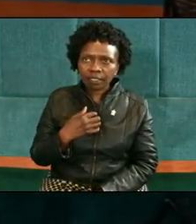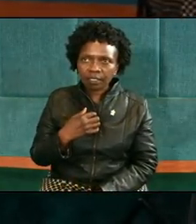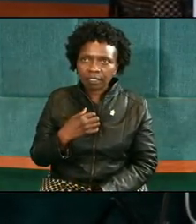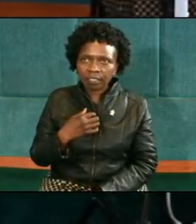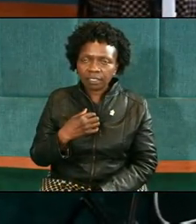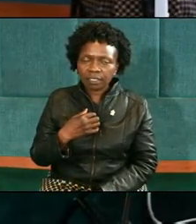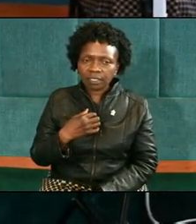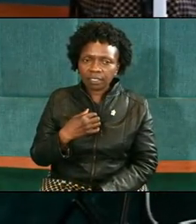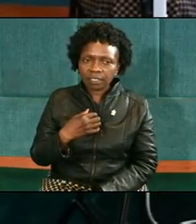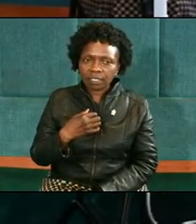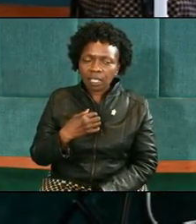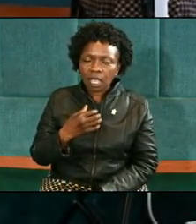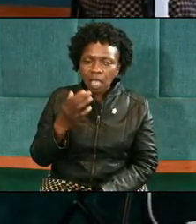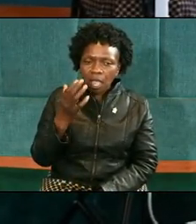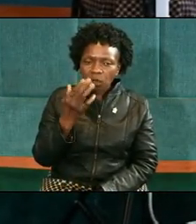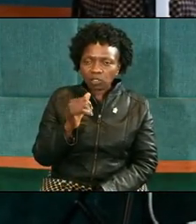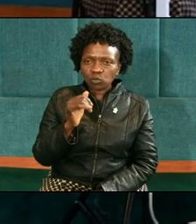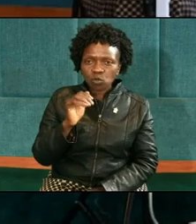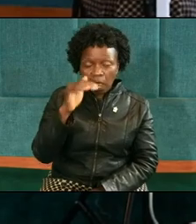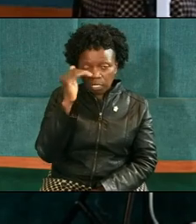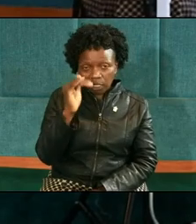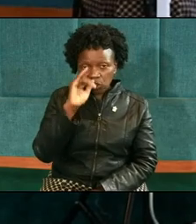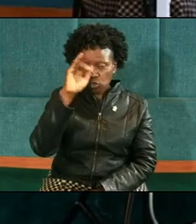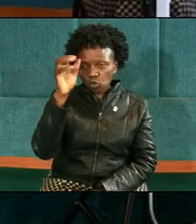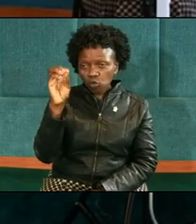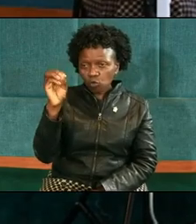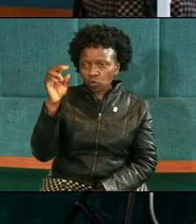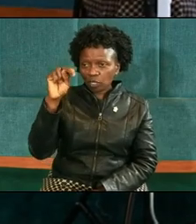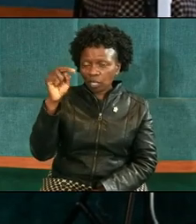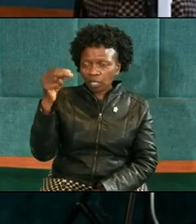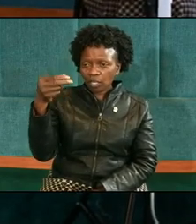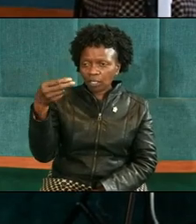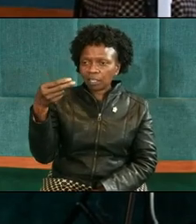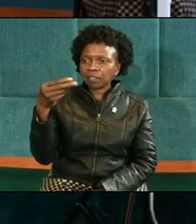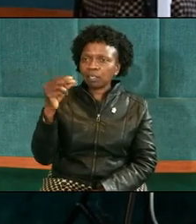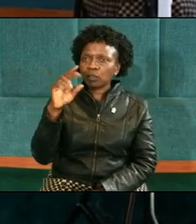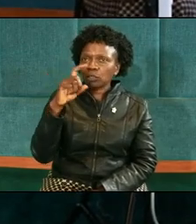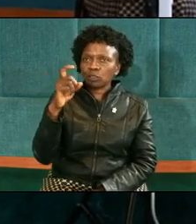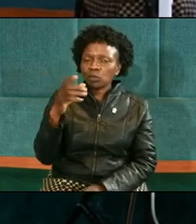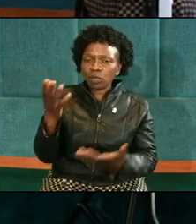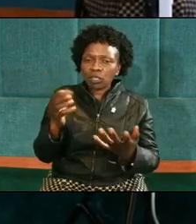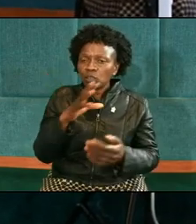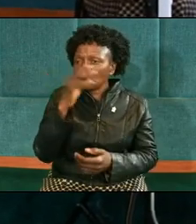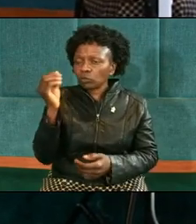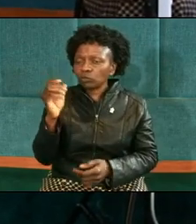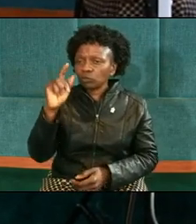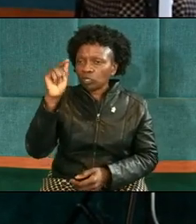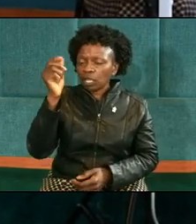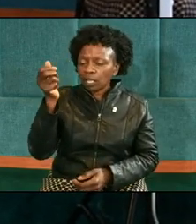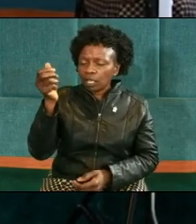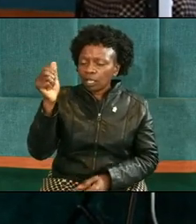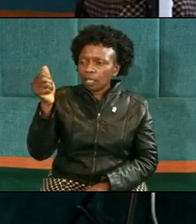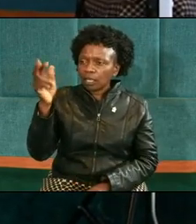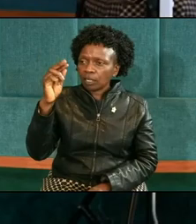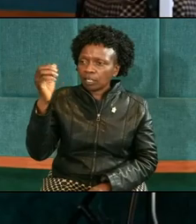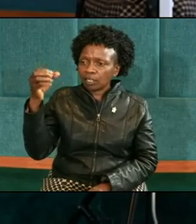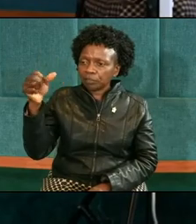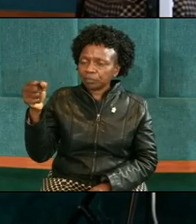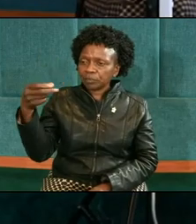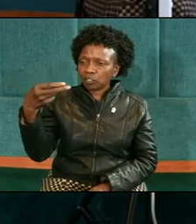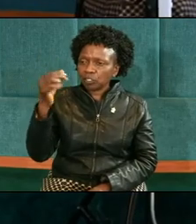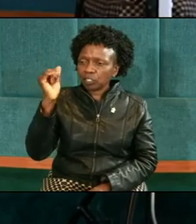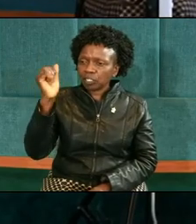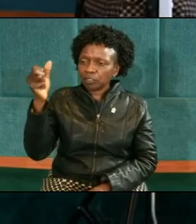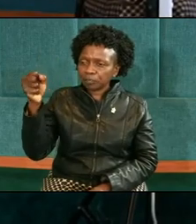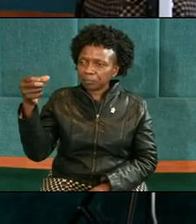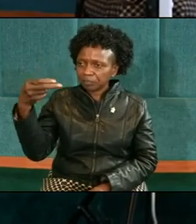I'd love to ask Jonah a question. Jonah, why are you going Tarshish? He has no business